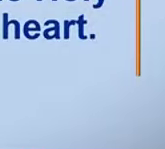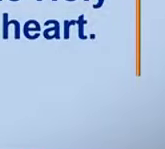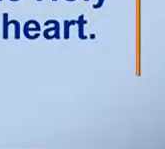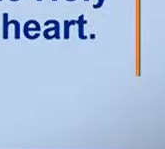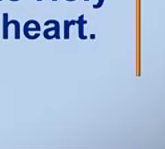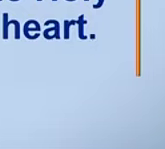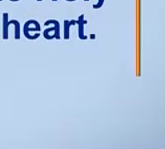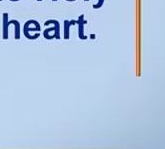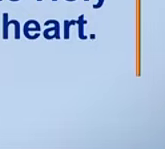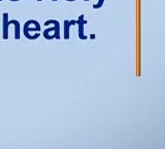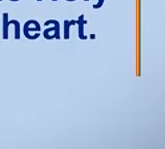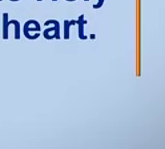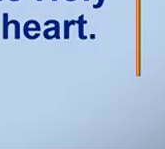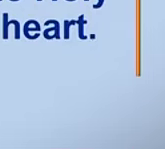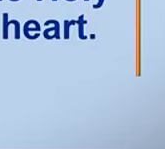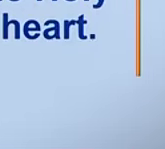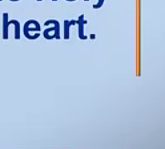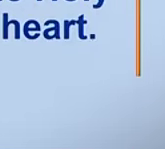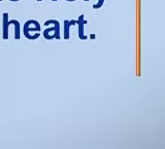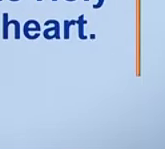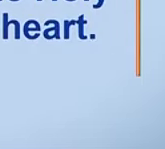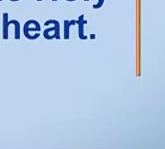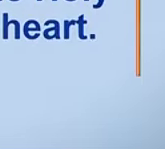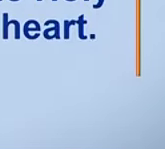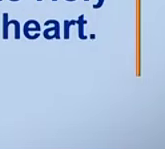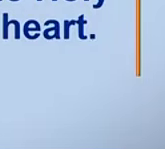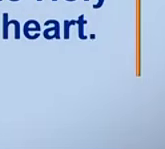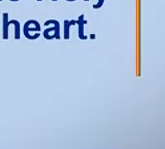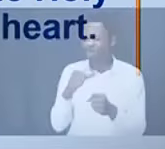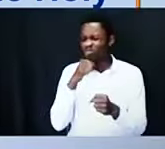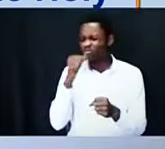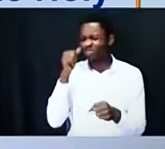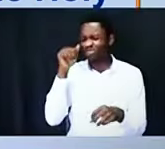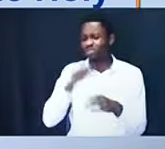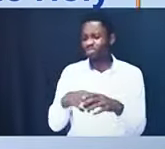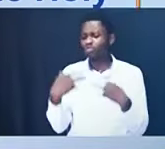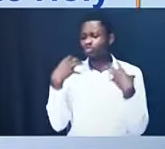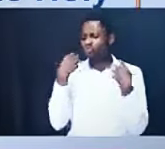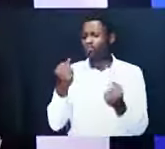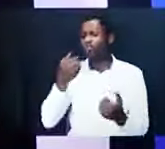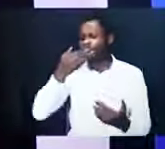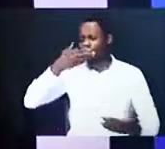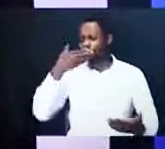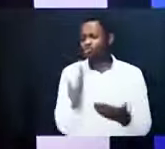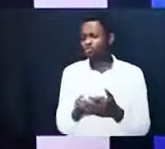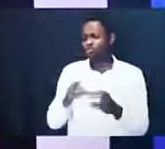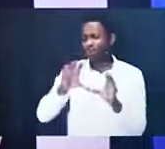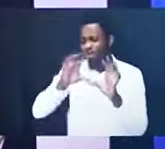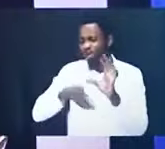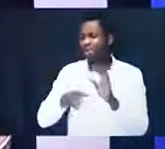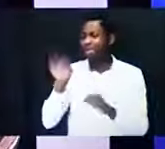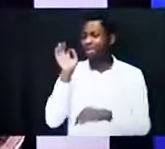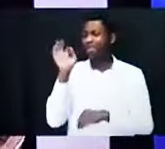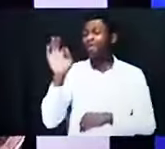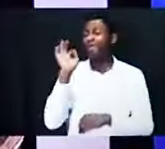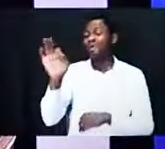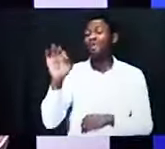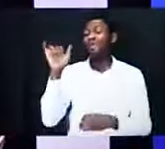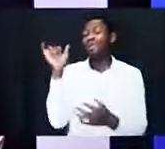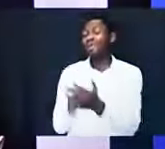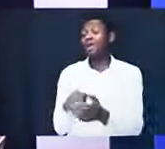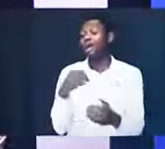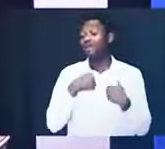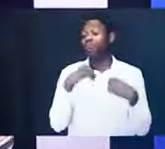the real power is not in charismatic preaching, fineness of presentation,